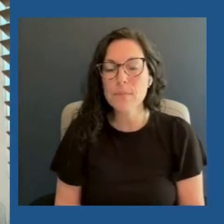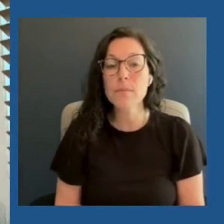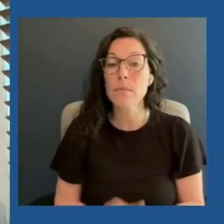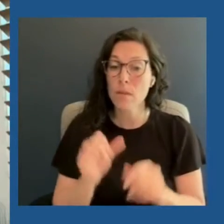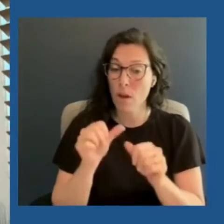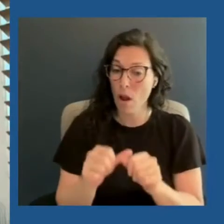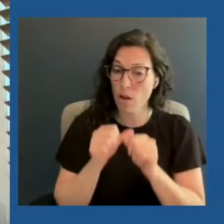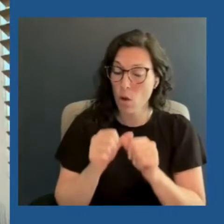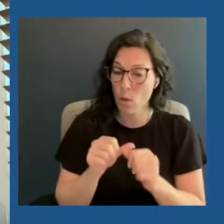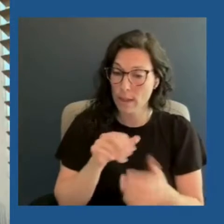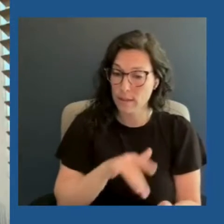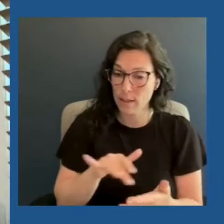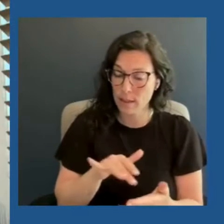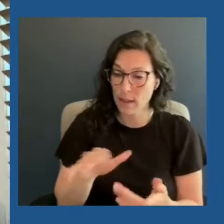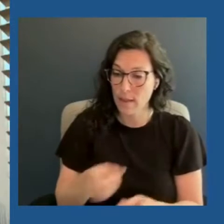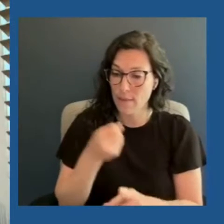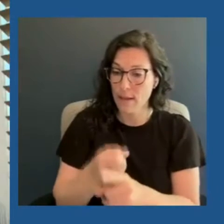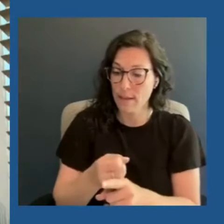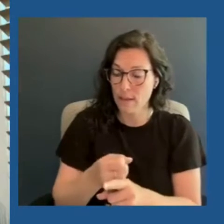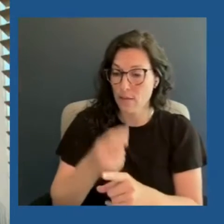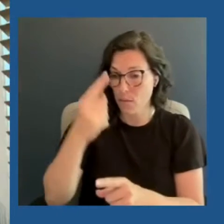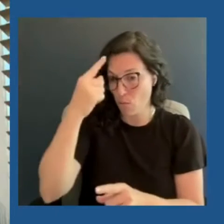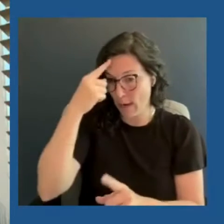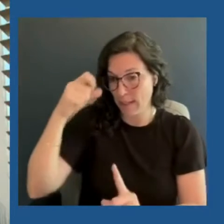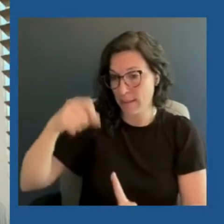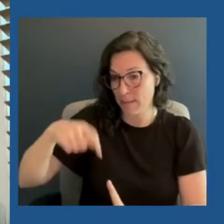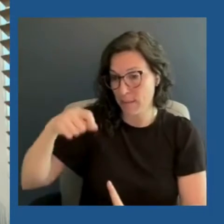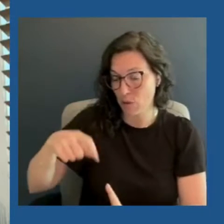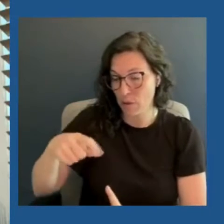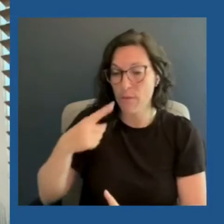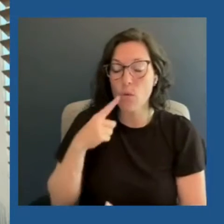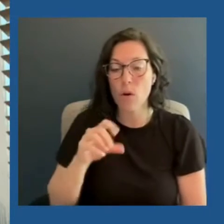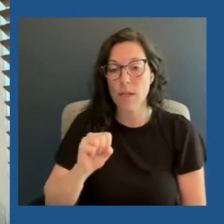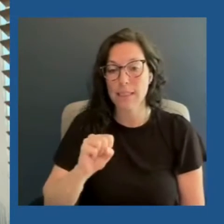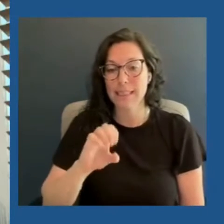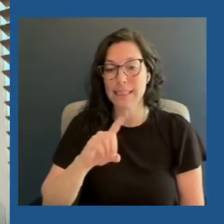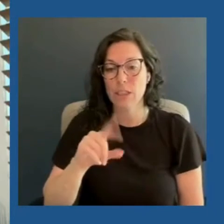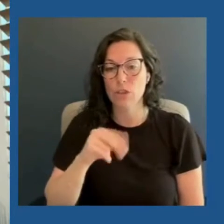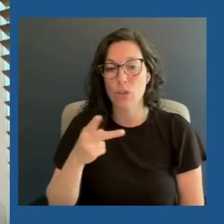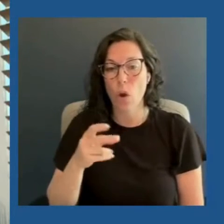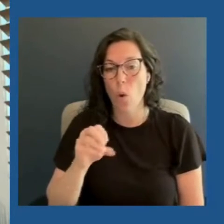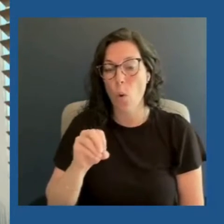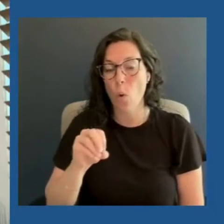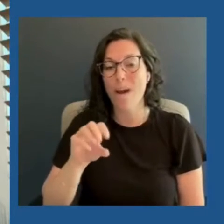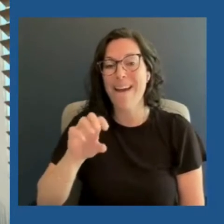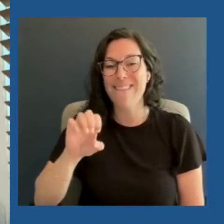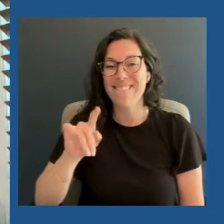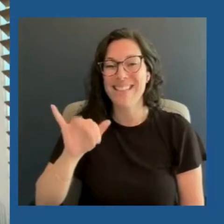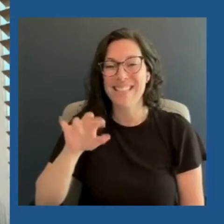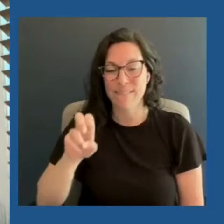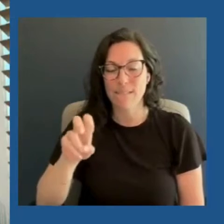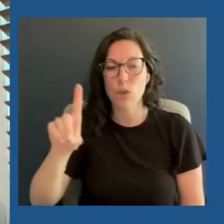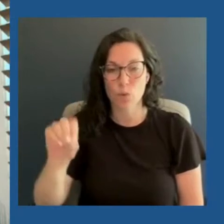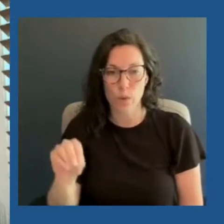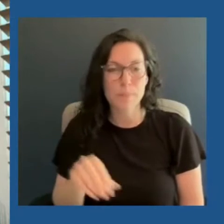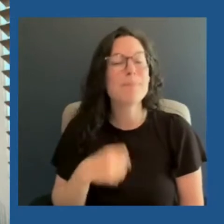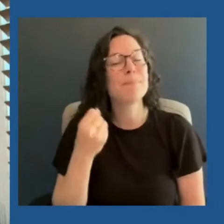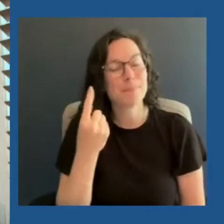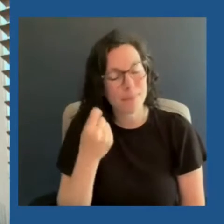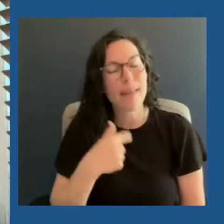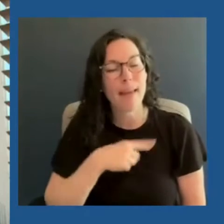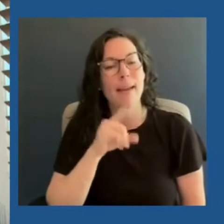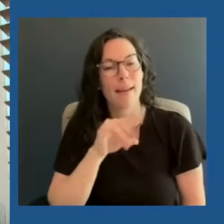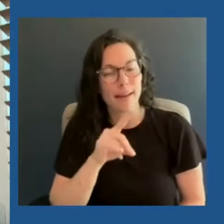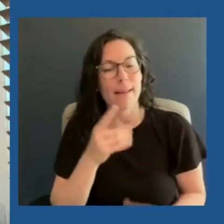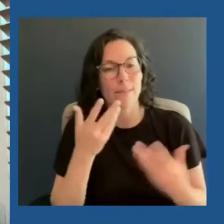effect of brain stimulation therapies on schizoaffective disorder? So I did mention that schizoaffective disorder is one